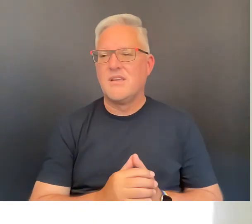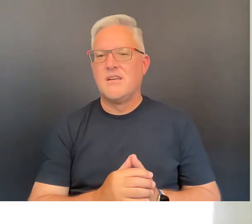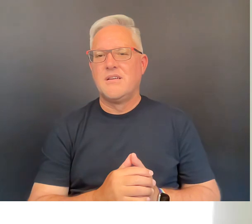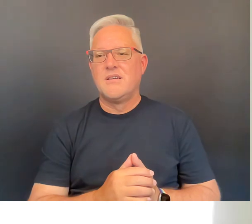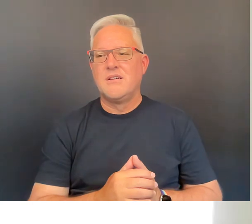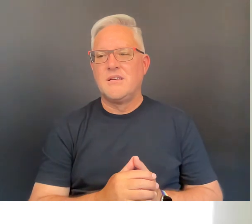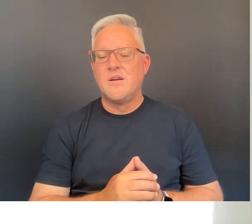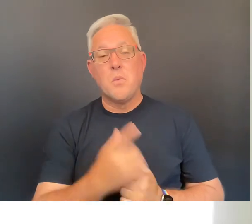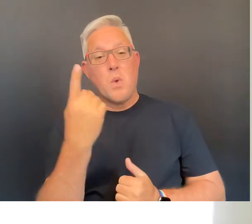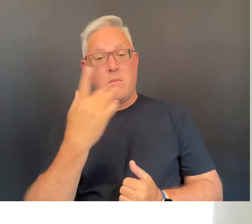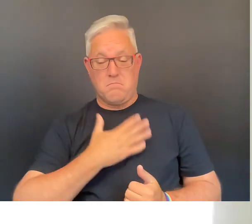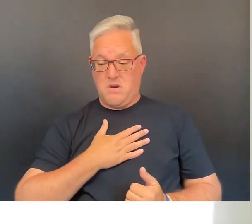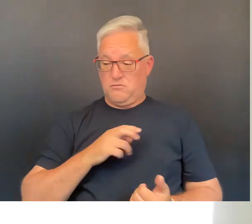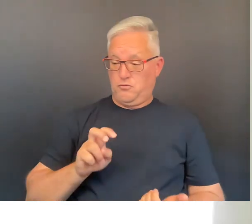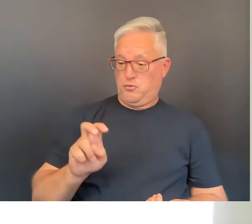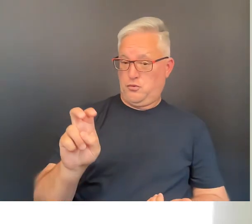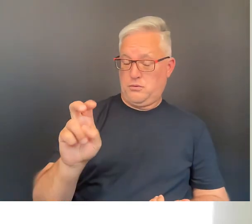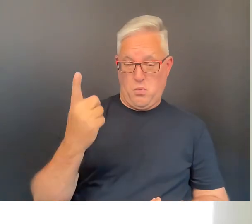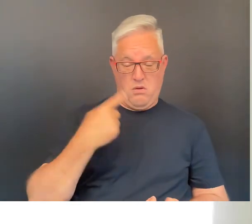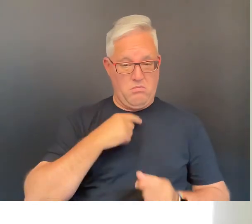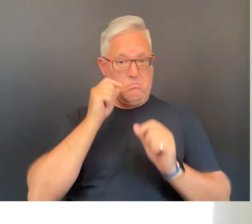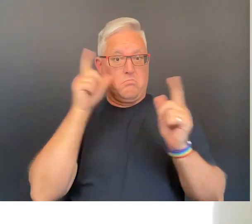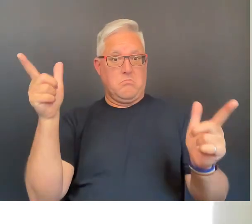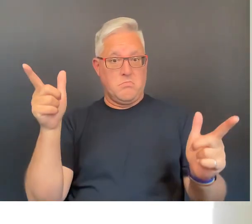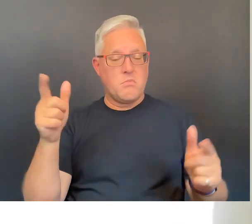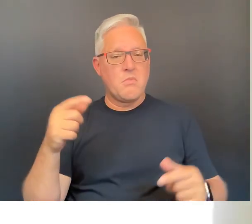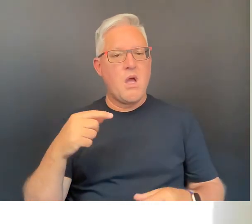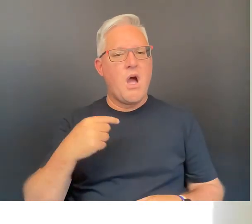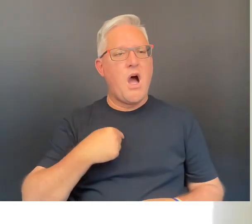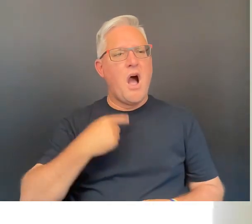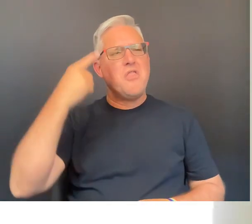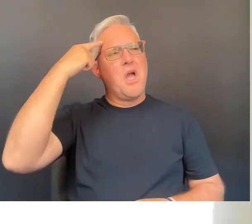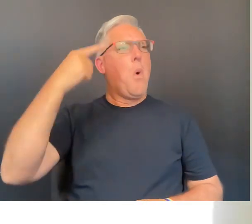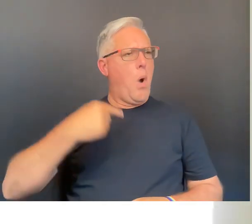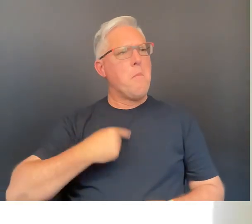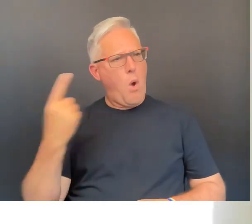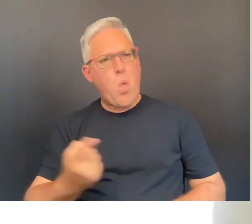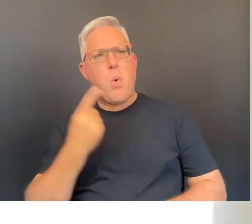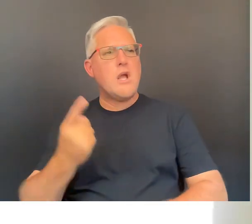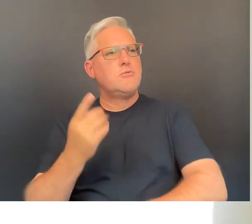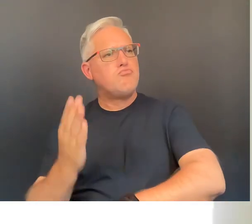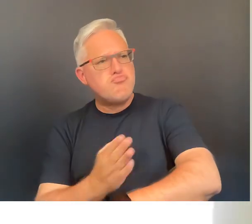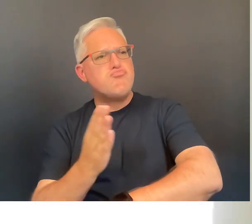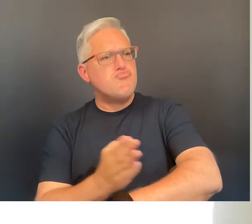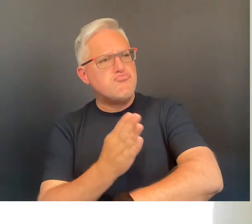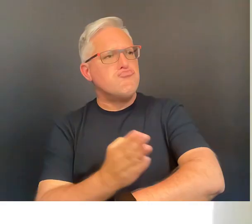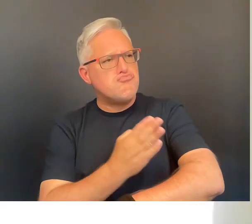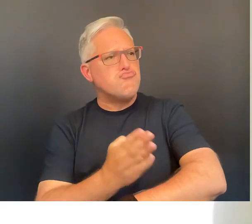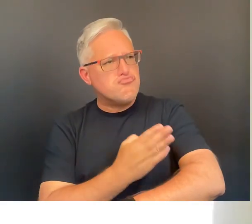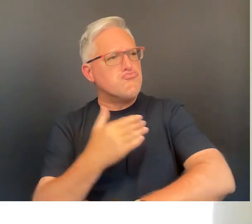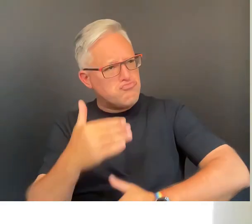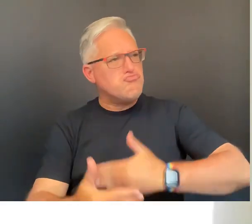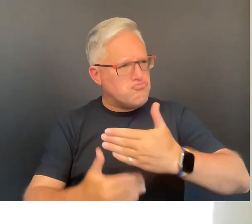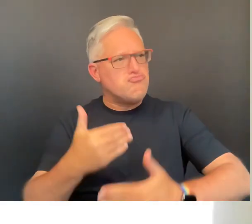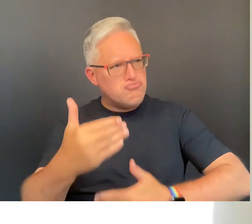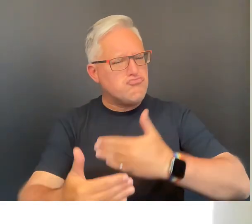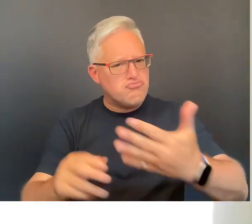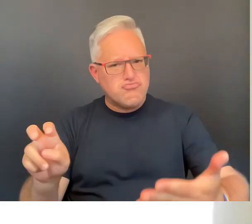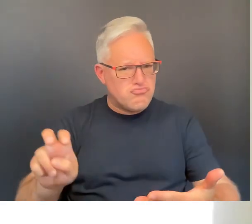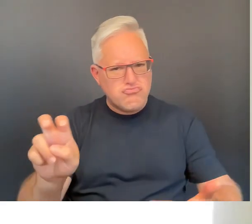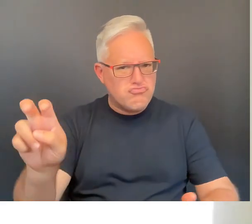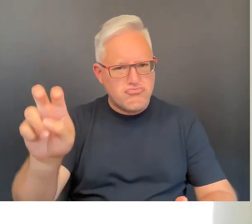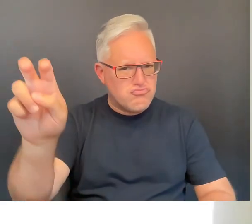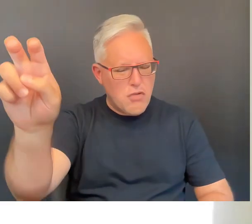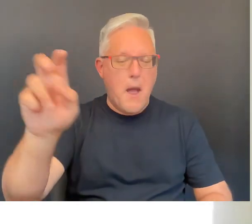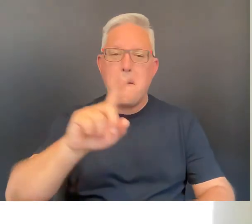is you think of yourself as moving forward and continuing to make progression. The interesting thing